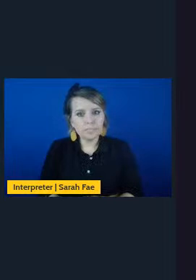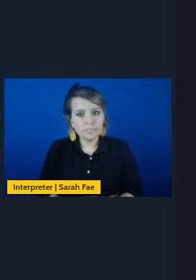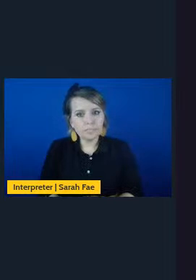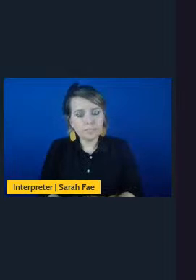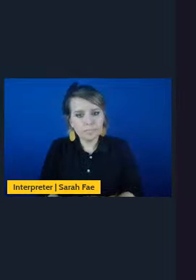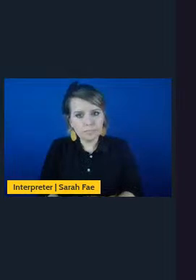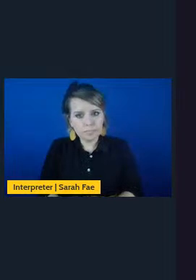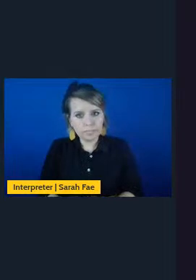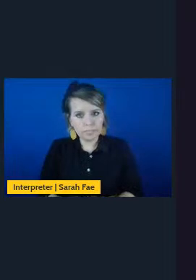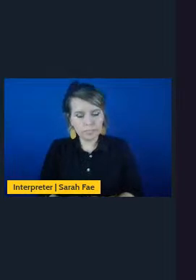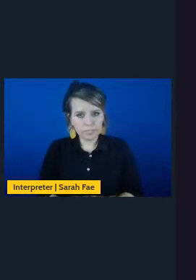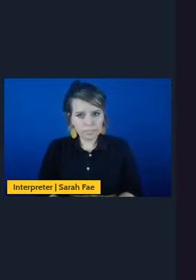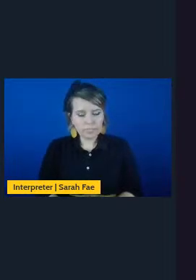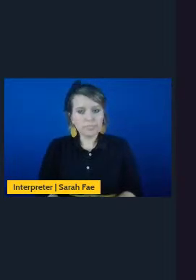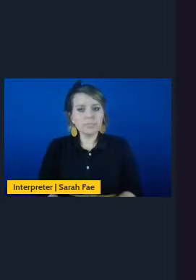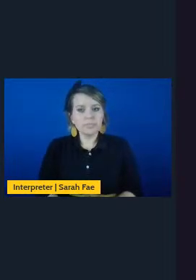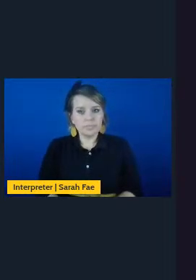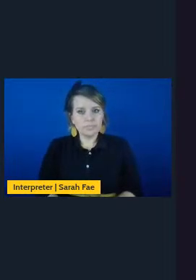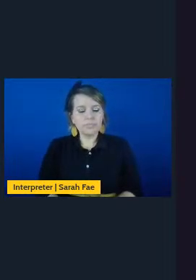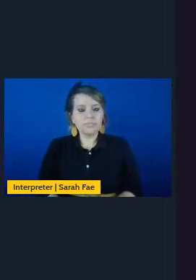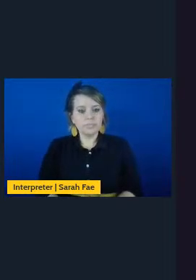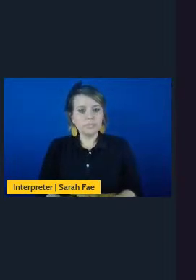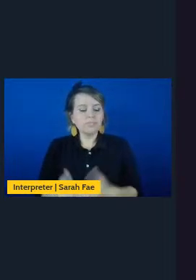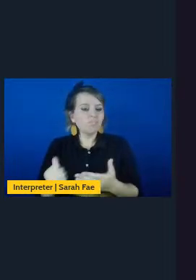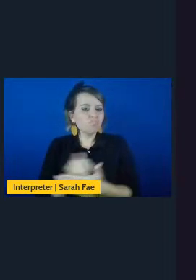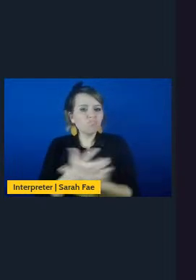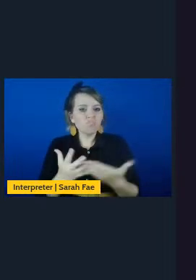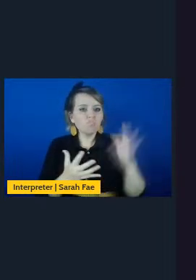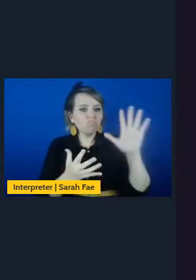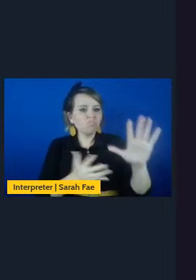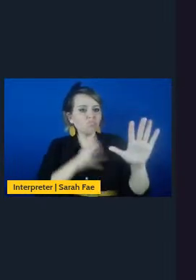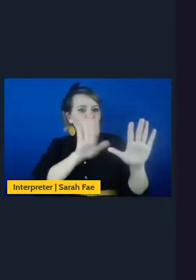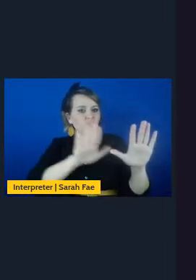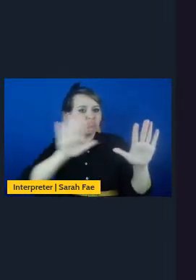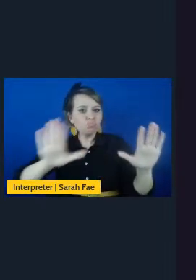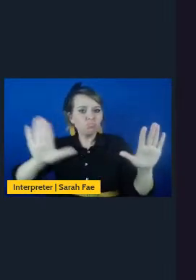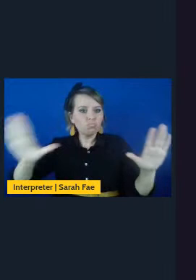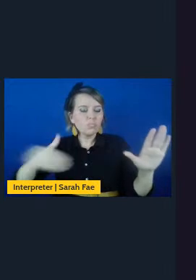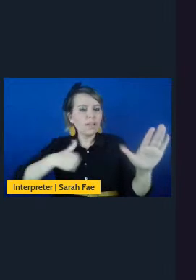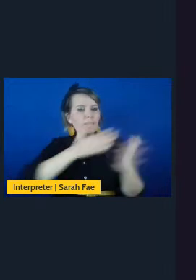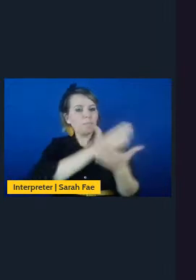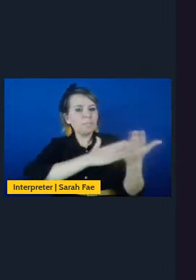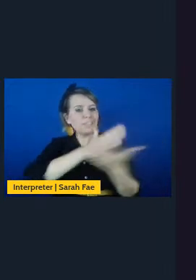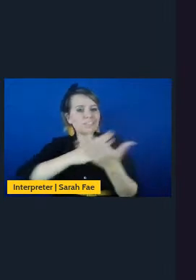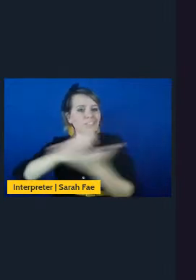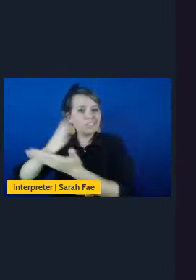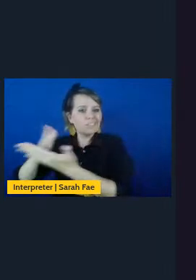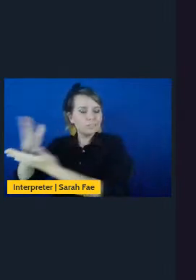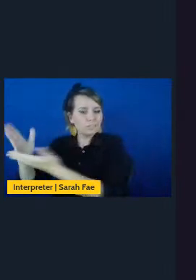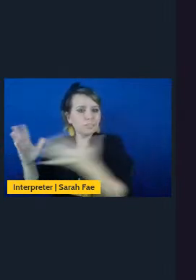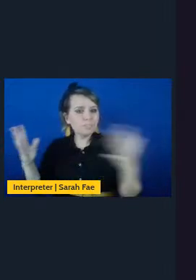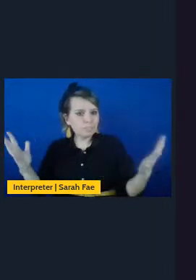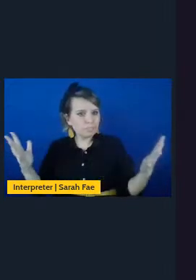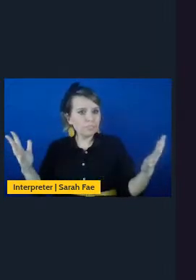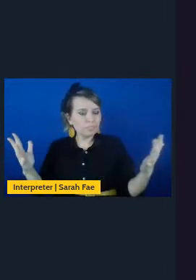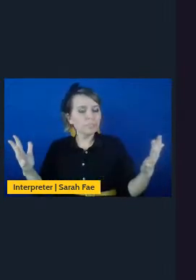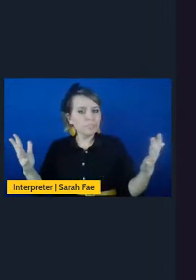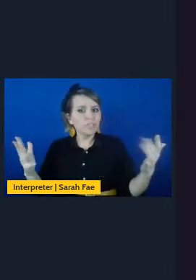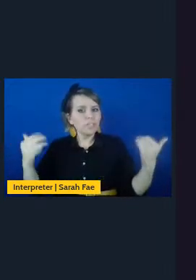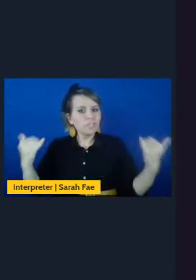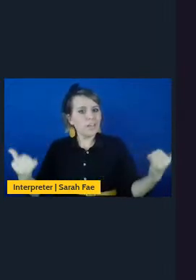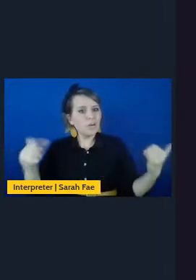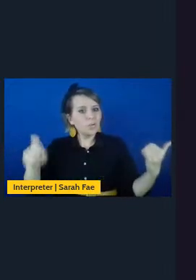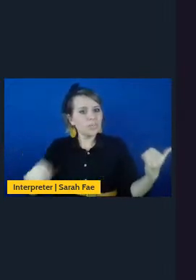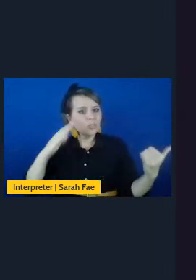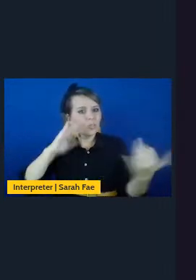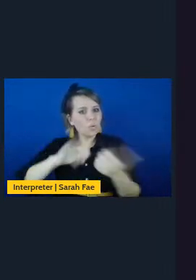that we're going to stitch together to put this process, we will now deep dive into our architecture flow. There are